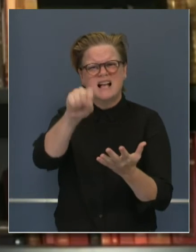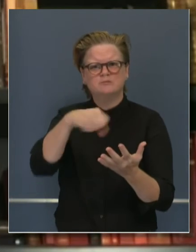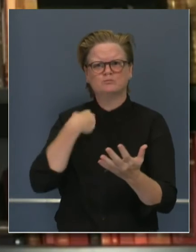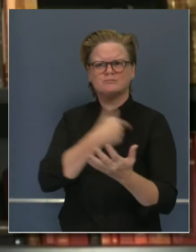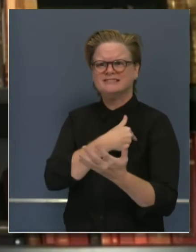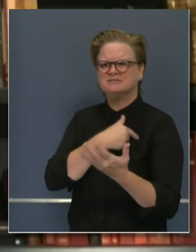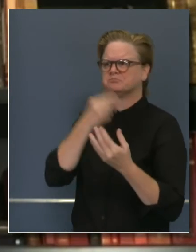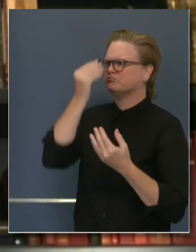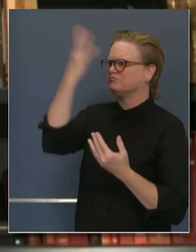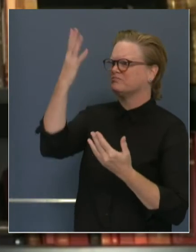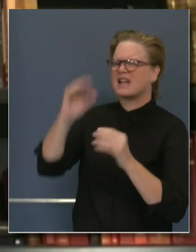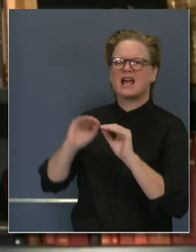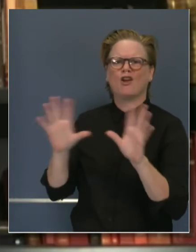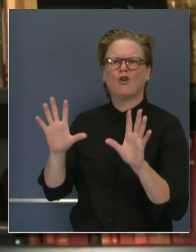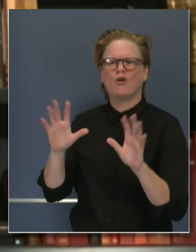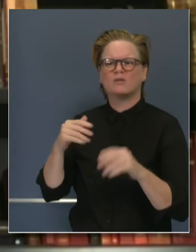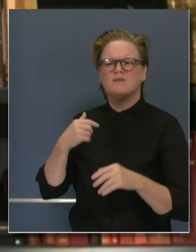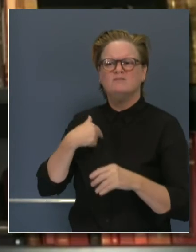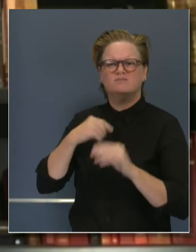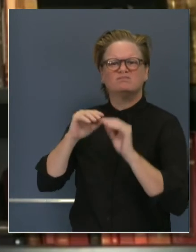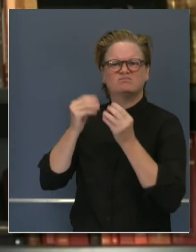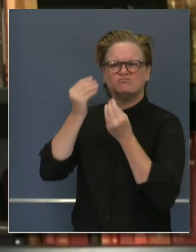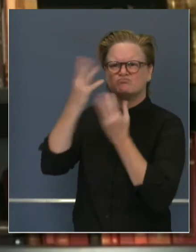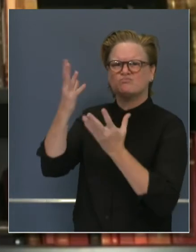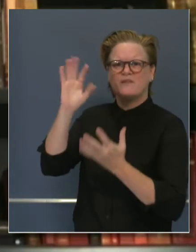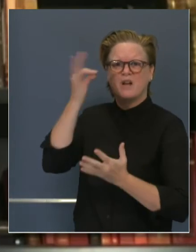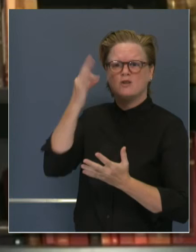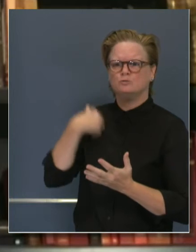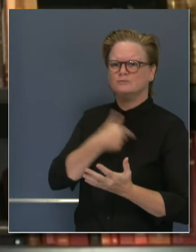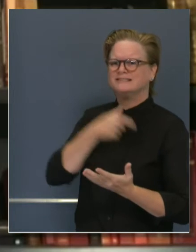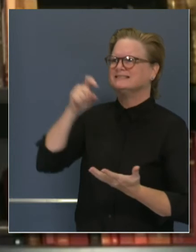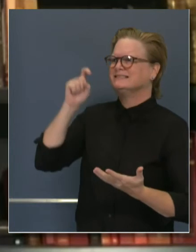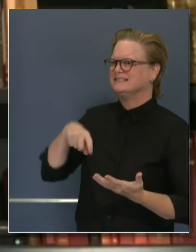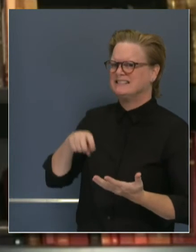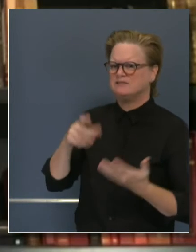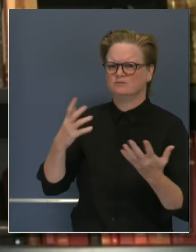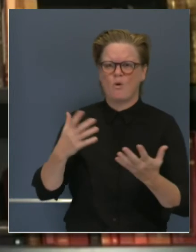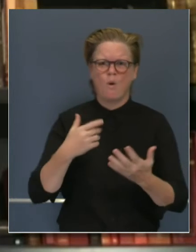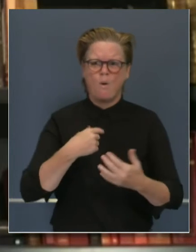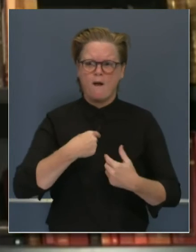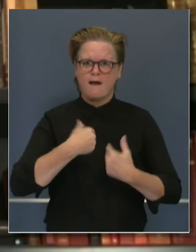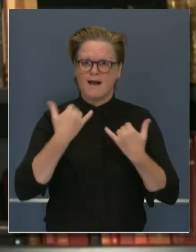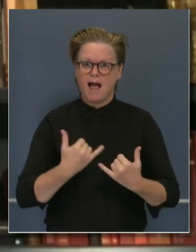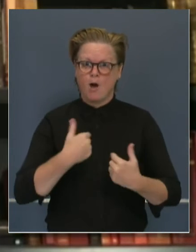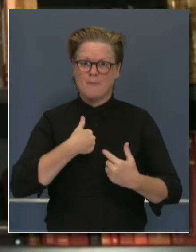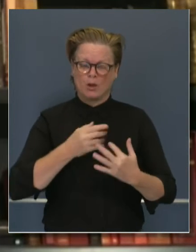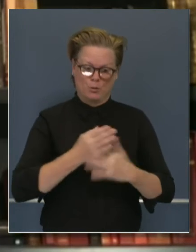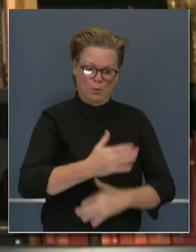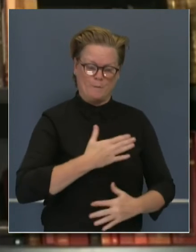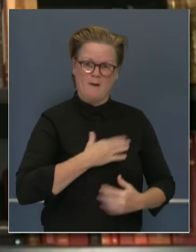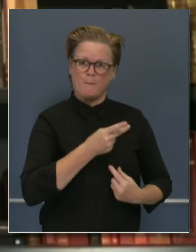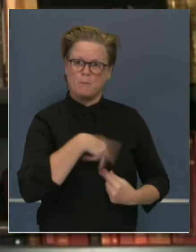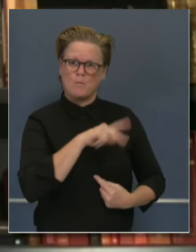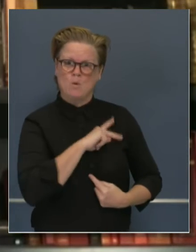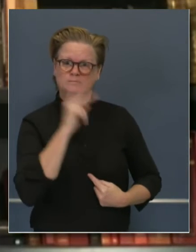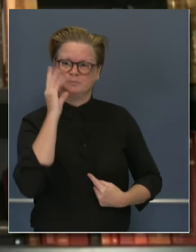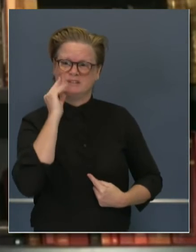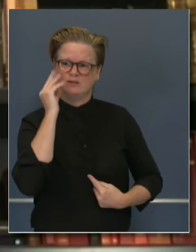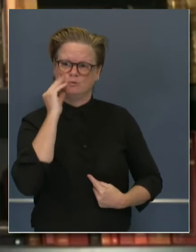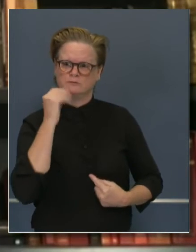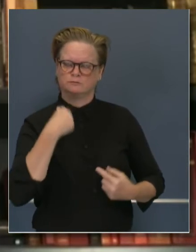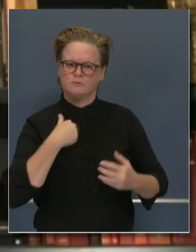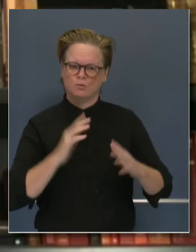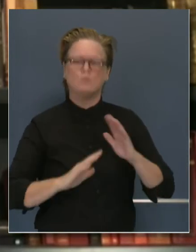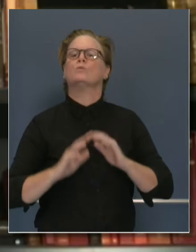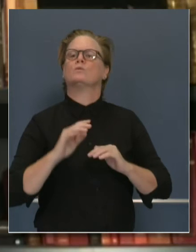unambiguous focus as it relates to one's personal experience, but also recognizing the experience that millions of Americans have, hundreds